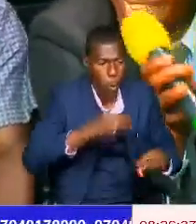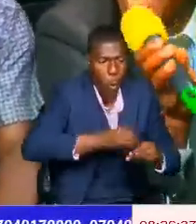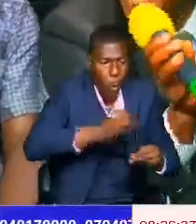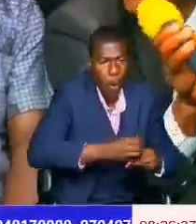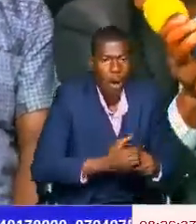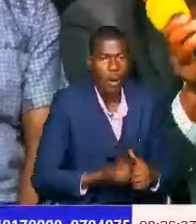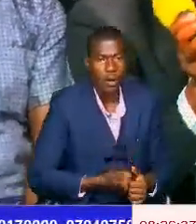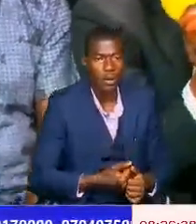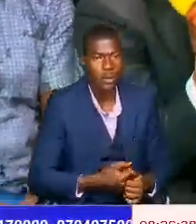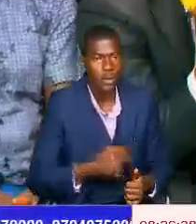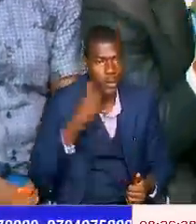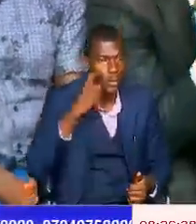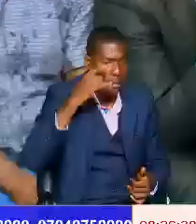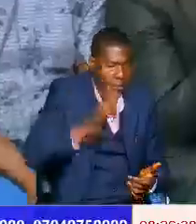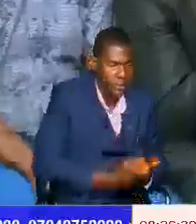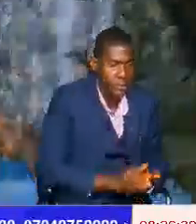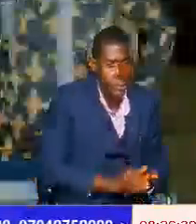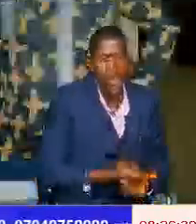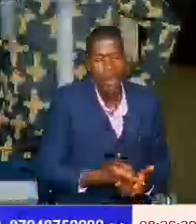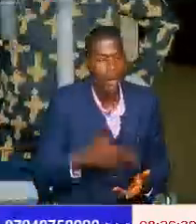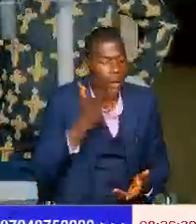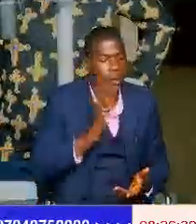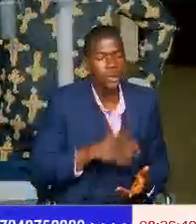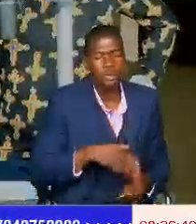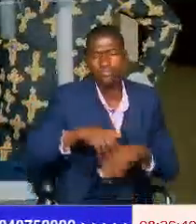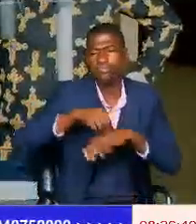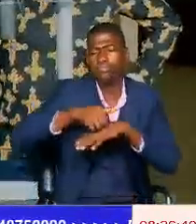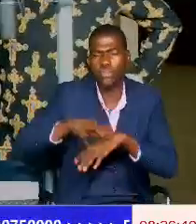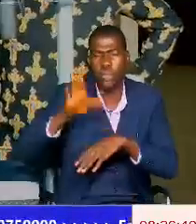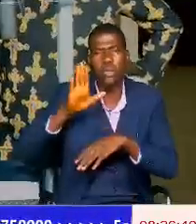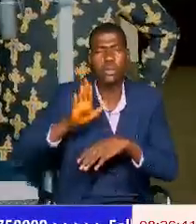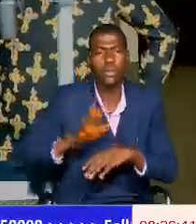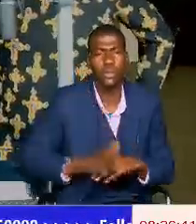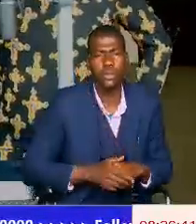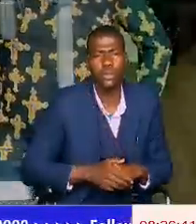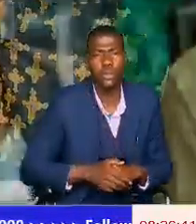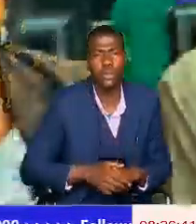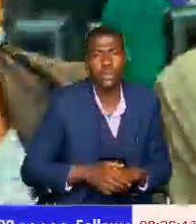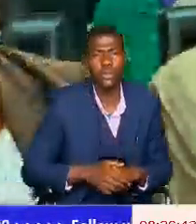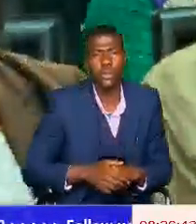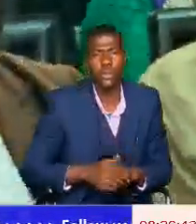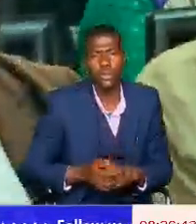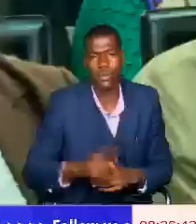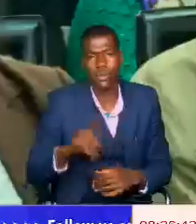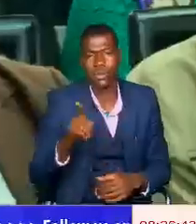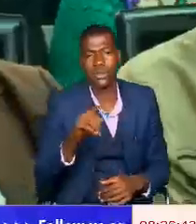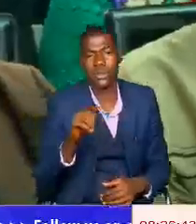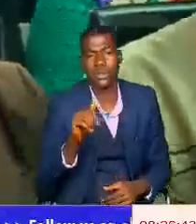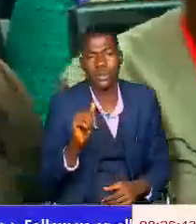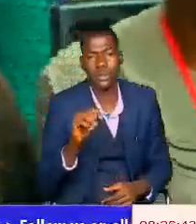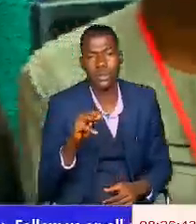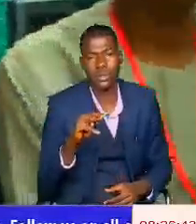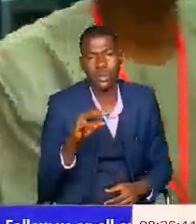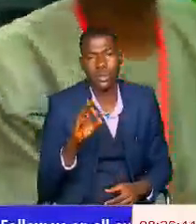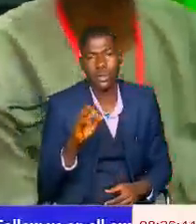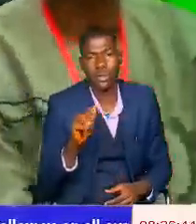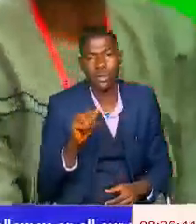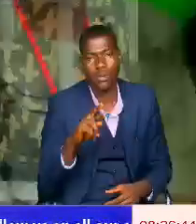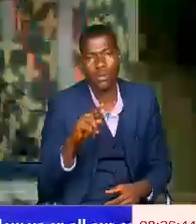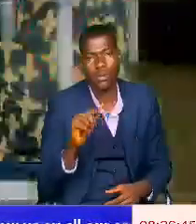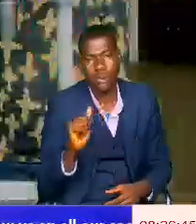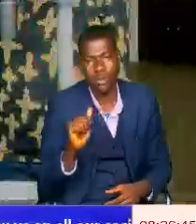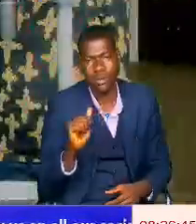Near that place where they killed 200 people. The office still there. They say, the building day. They say, let him go and head the place